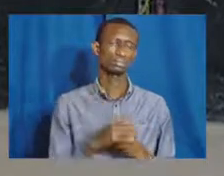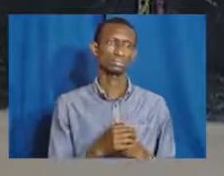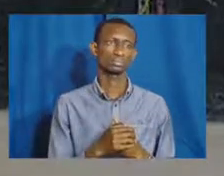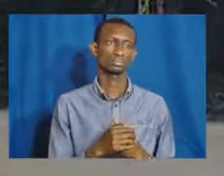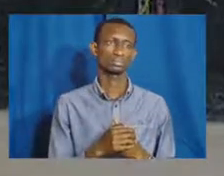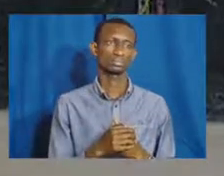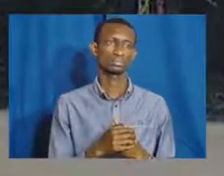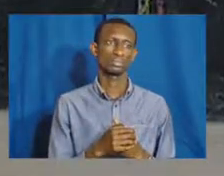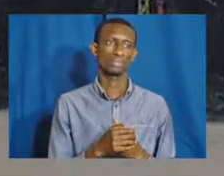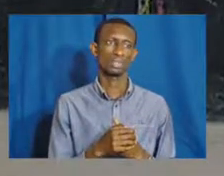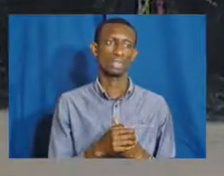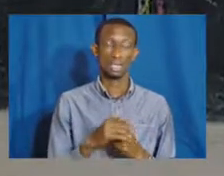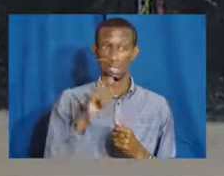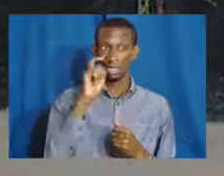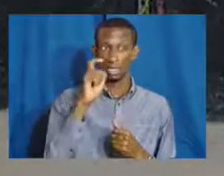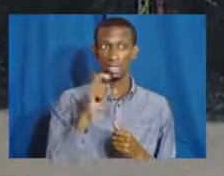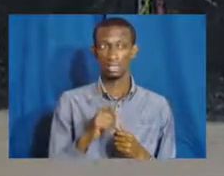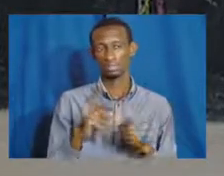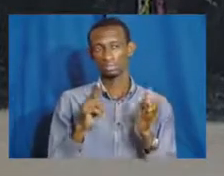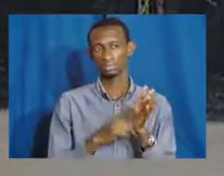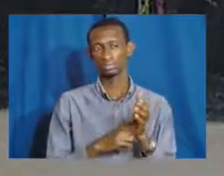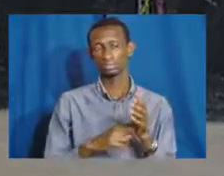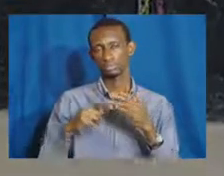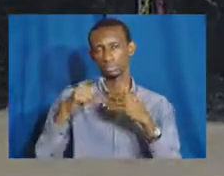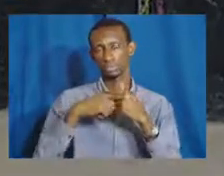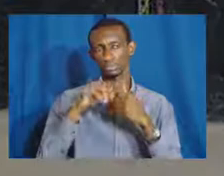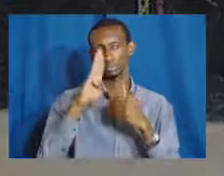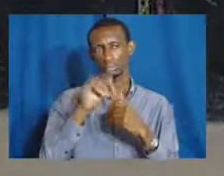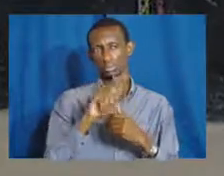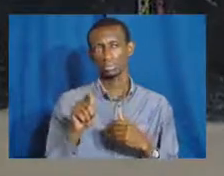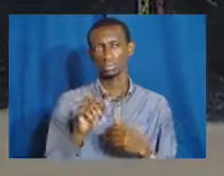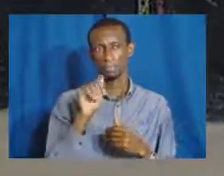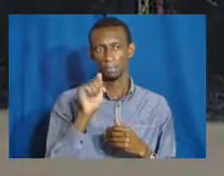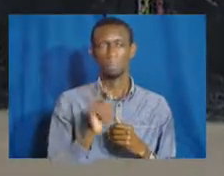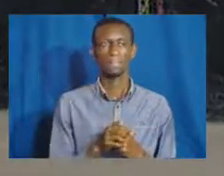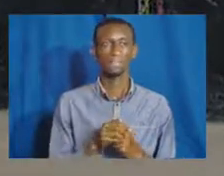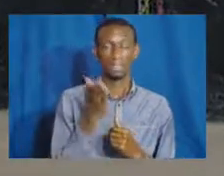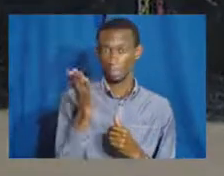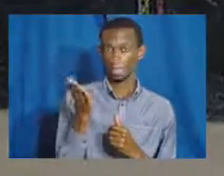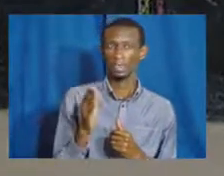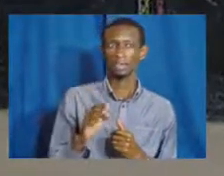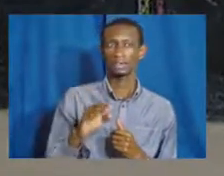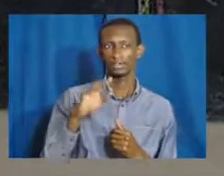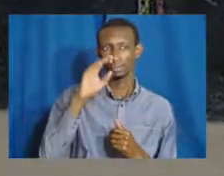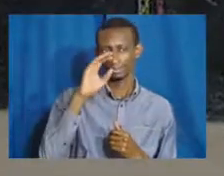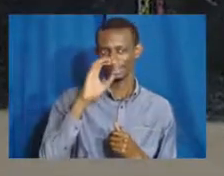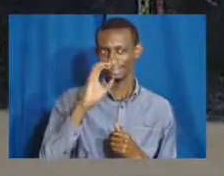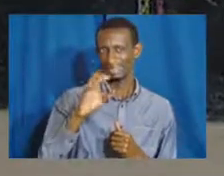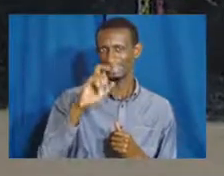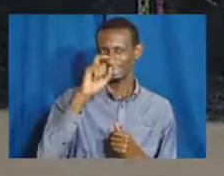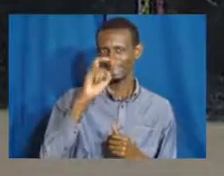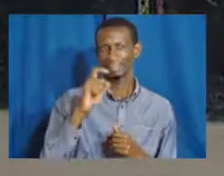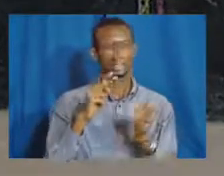AX is equal to minus B divided by A. And here CX is equal to minus